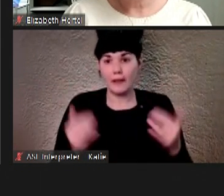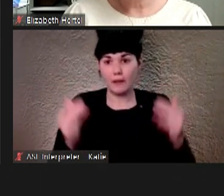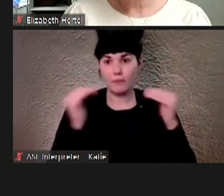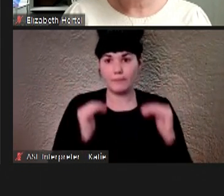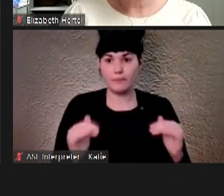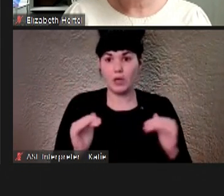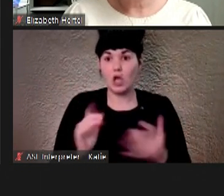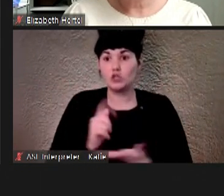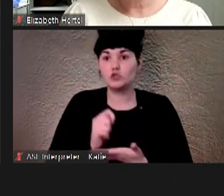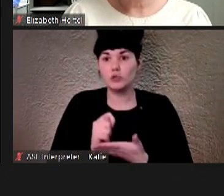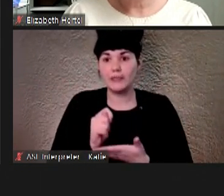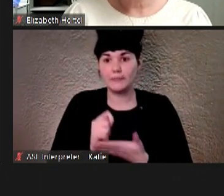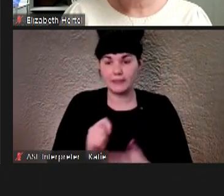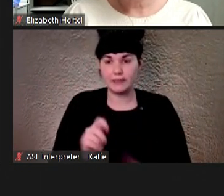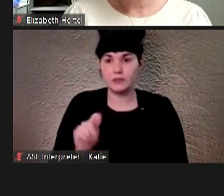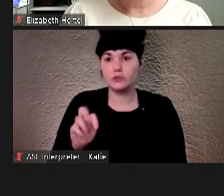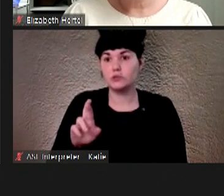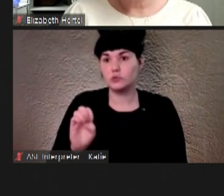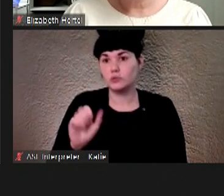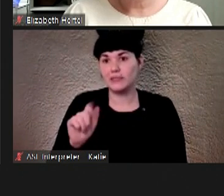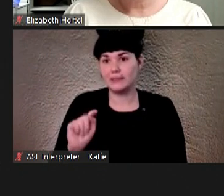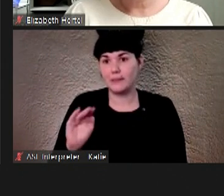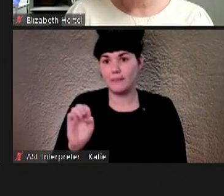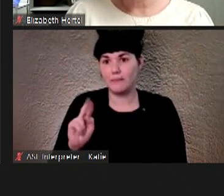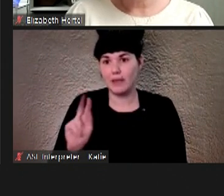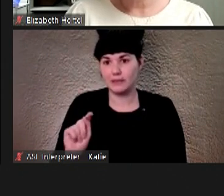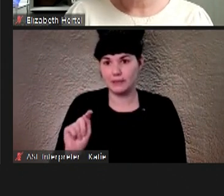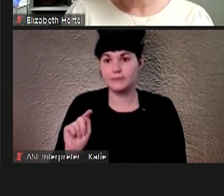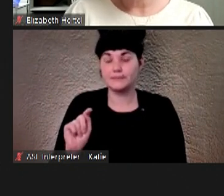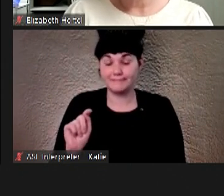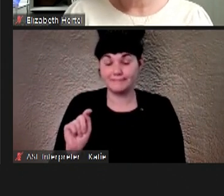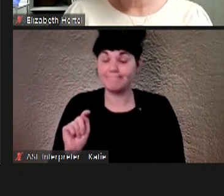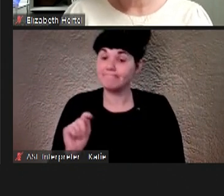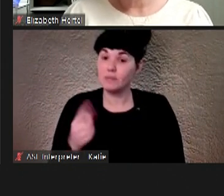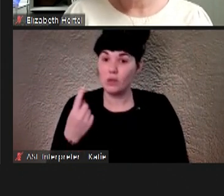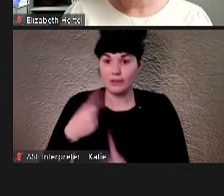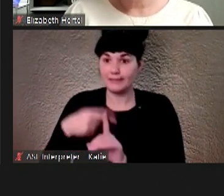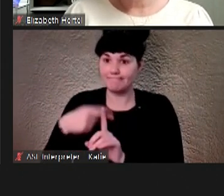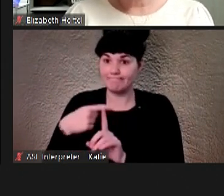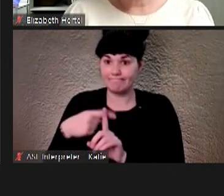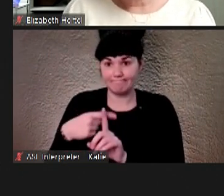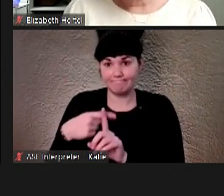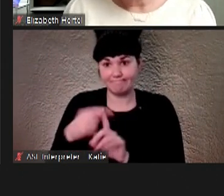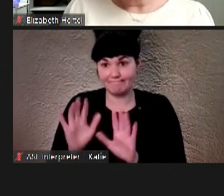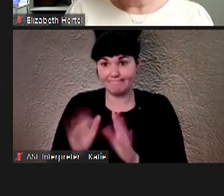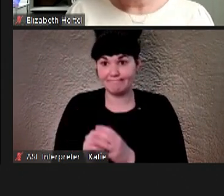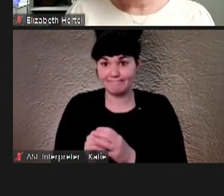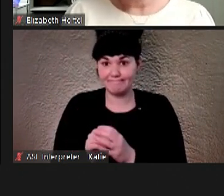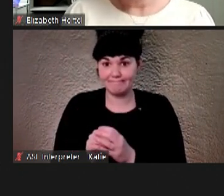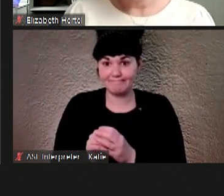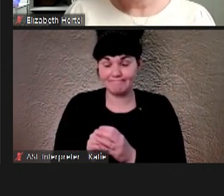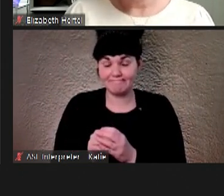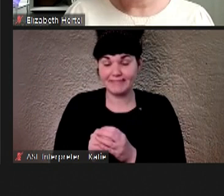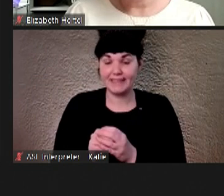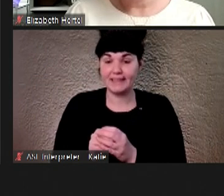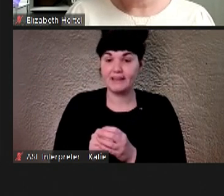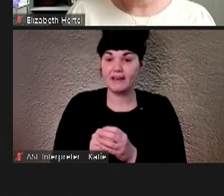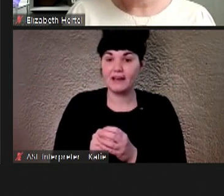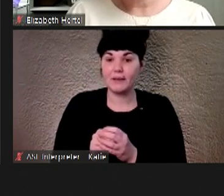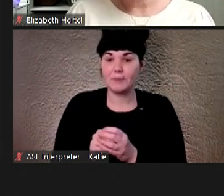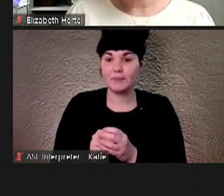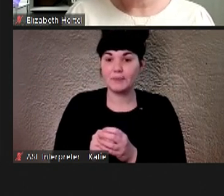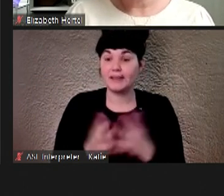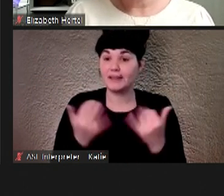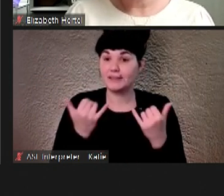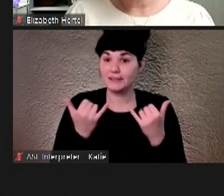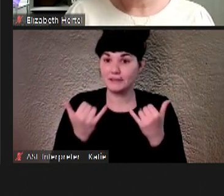a bright spot in our COVID pandemic situation, where we now